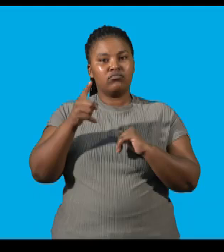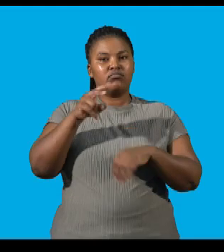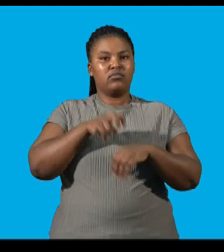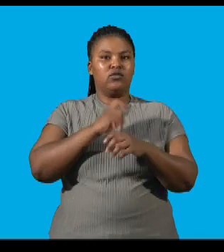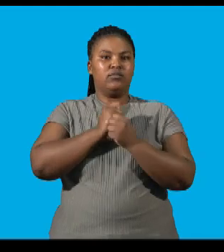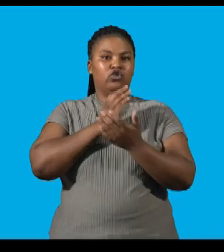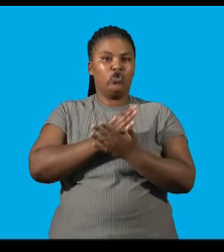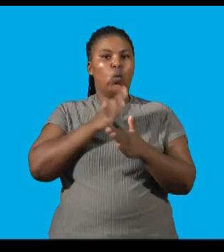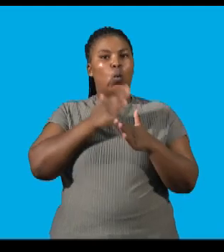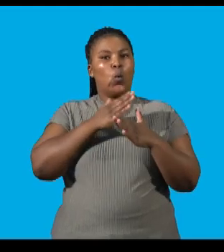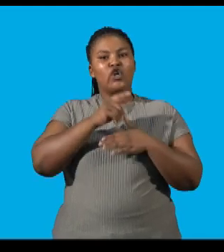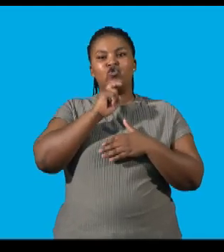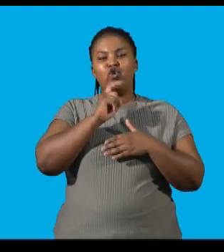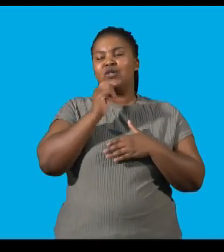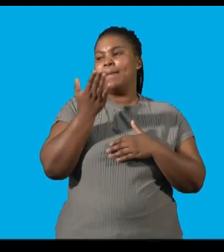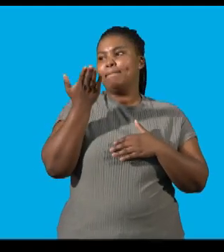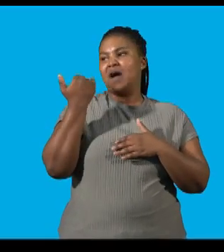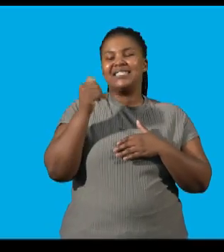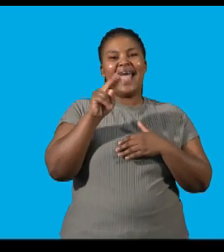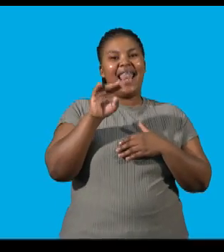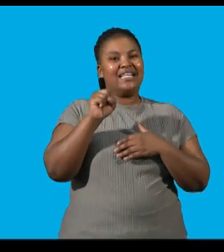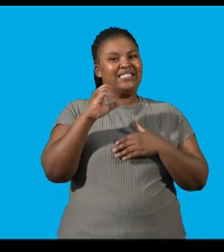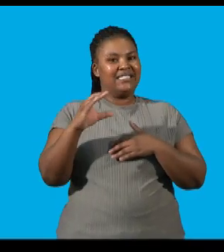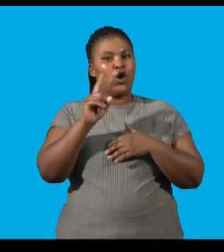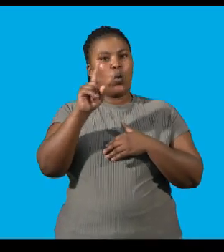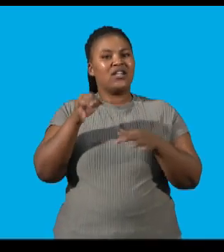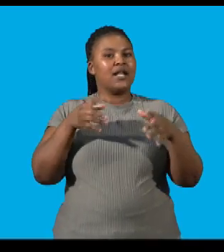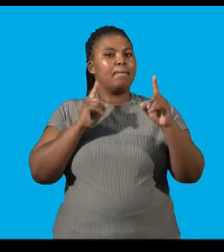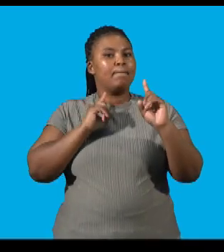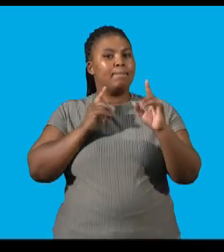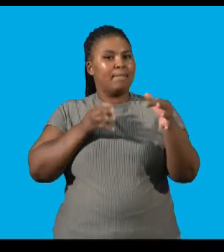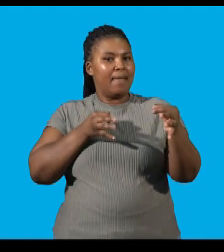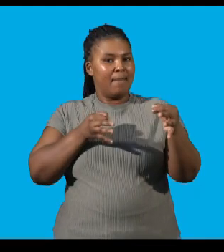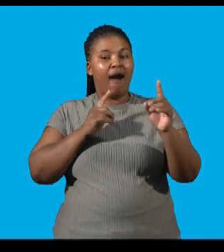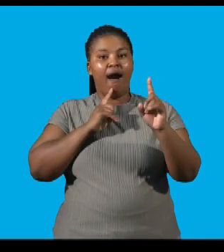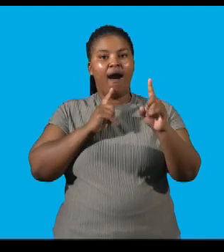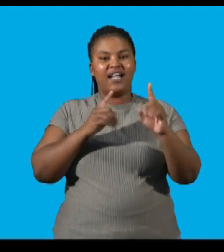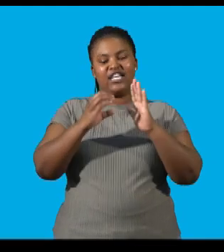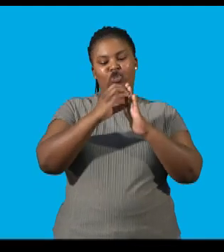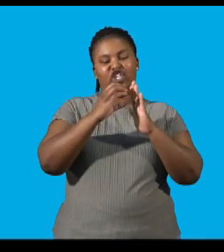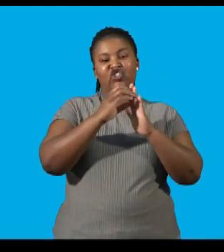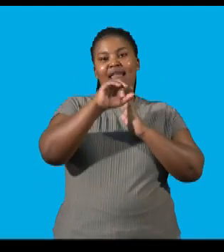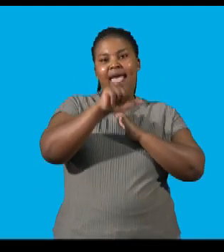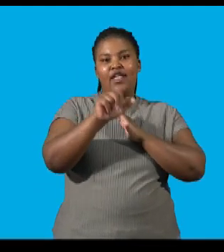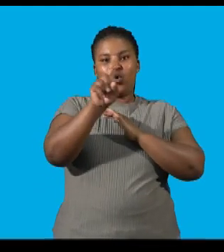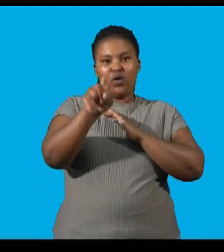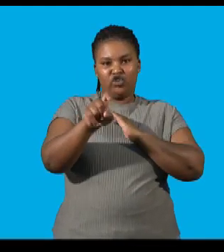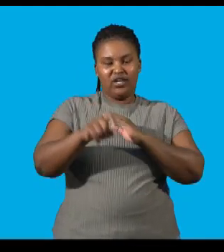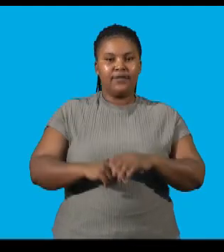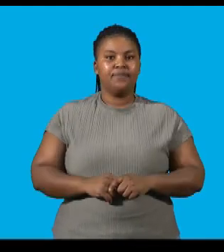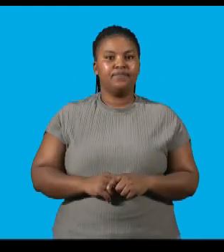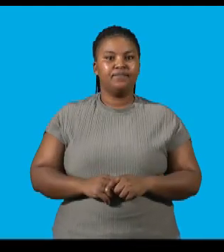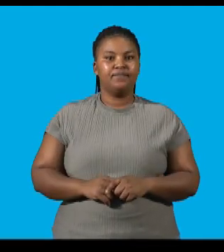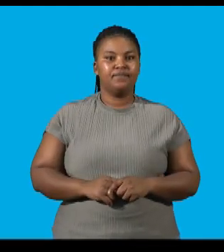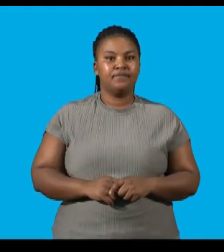that, you have to work through past NSC question papers by answering section A